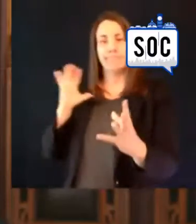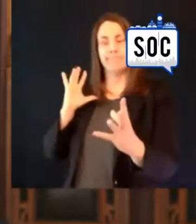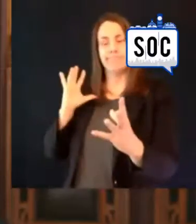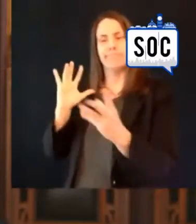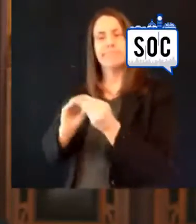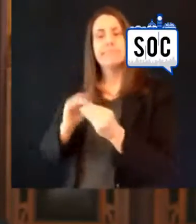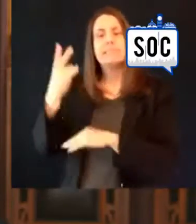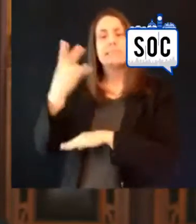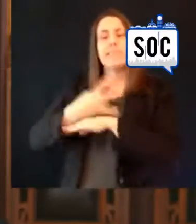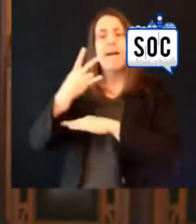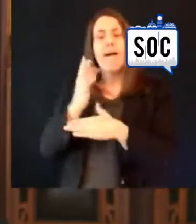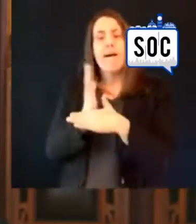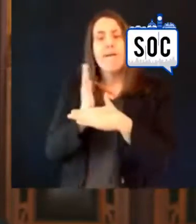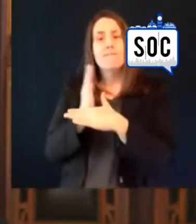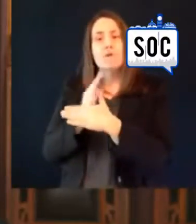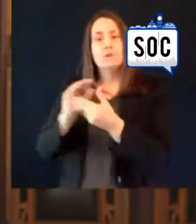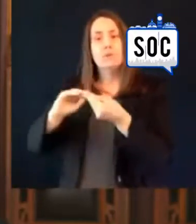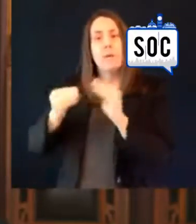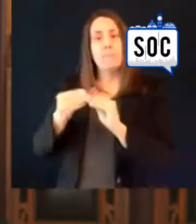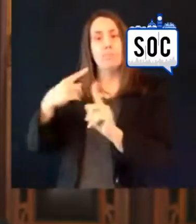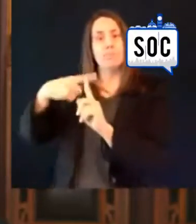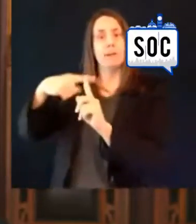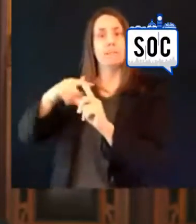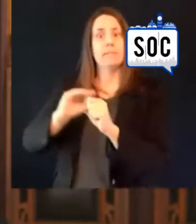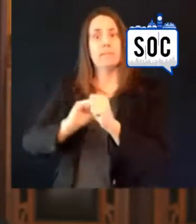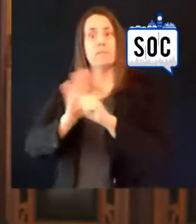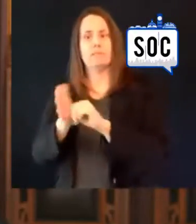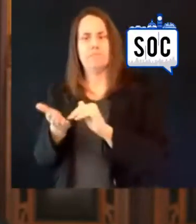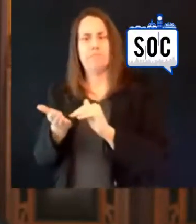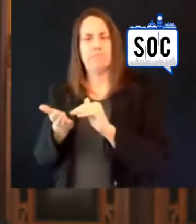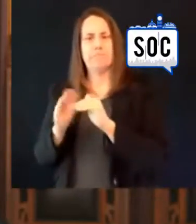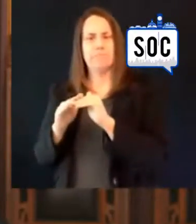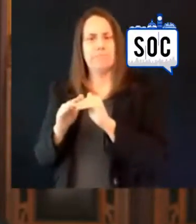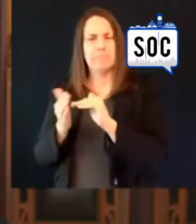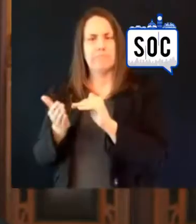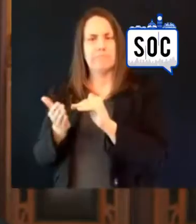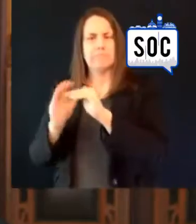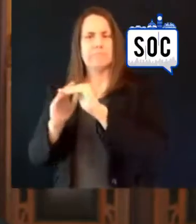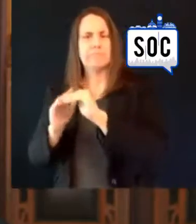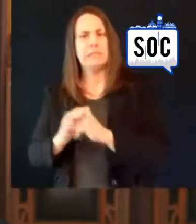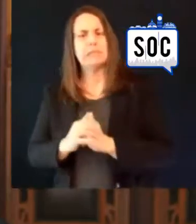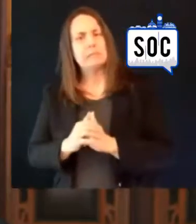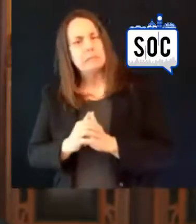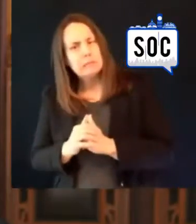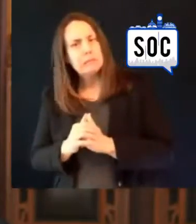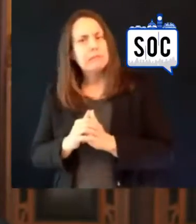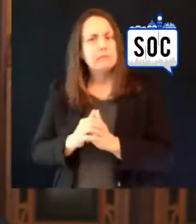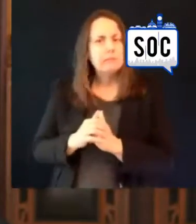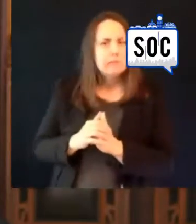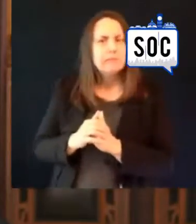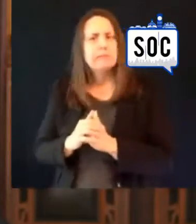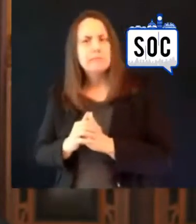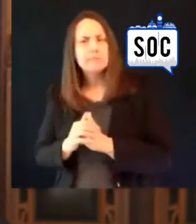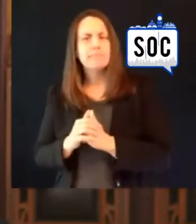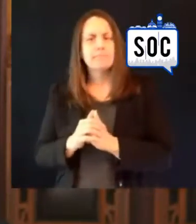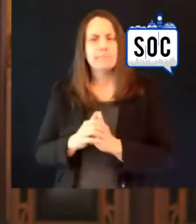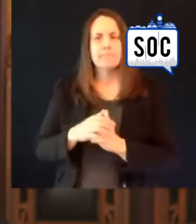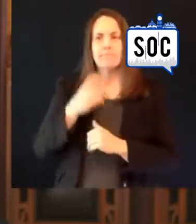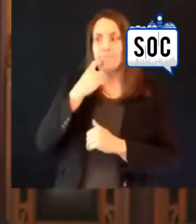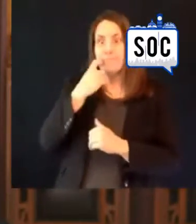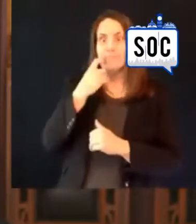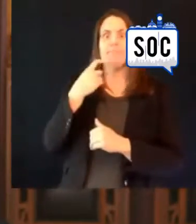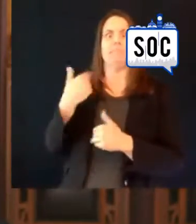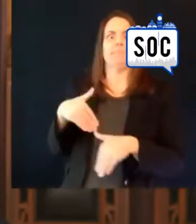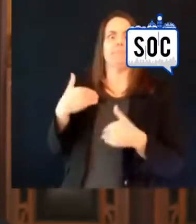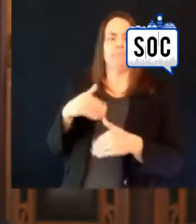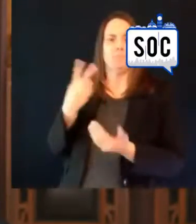than 2,000 Wisconsinites have tested positive for COVID-19. Also, just last week, we detected